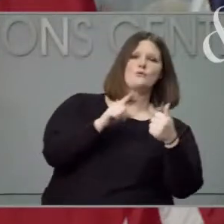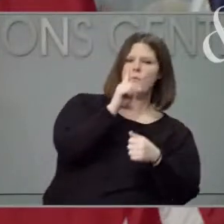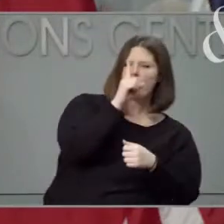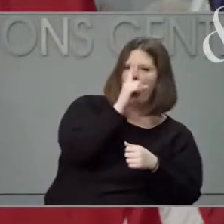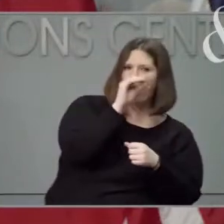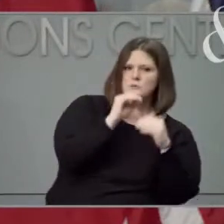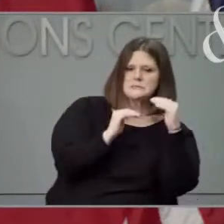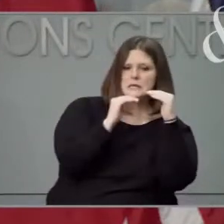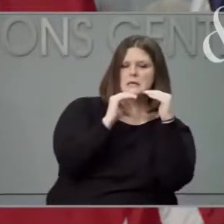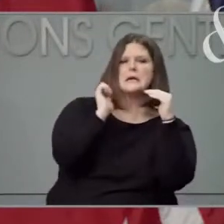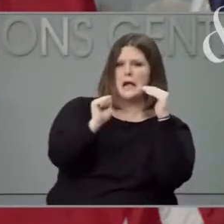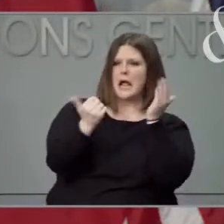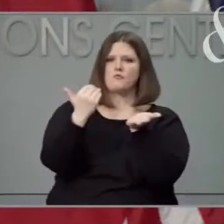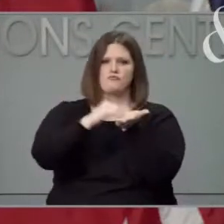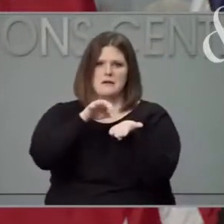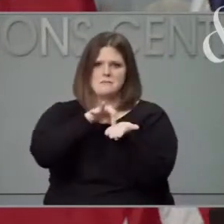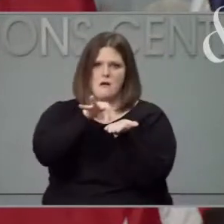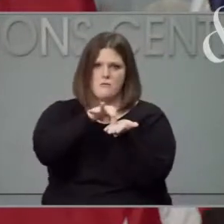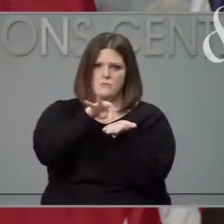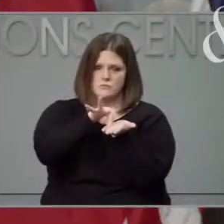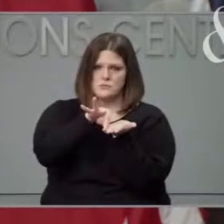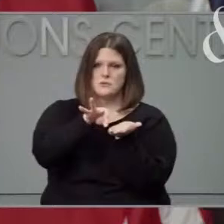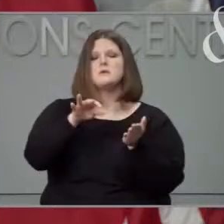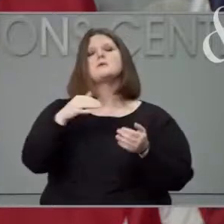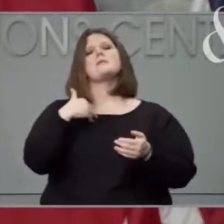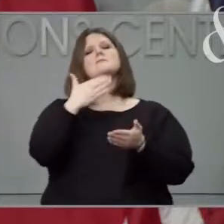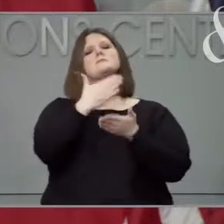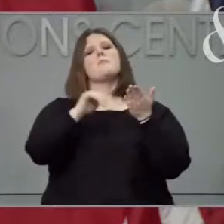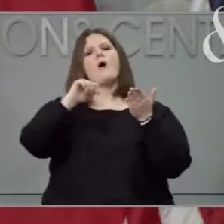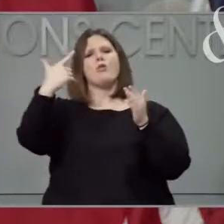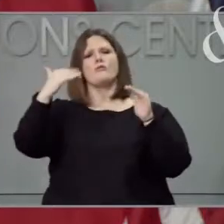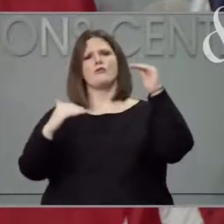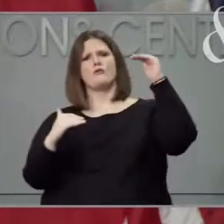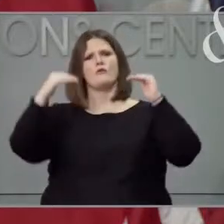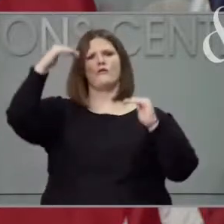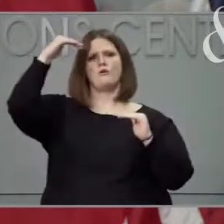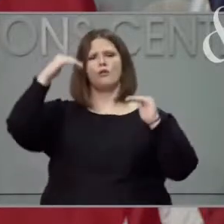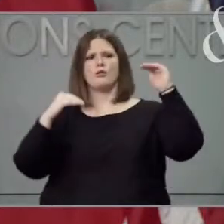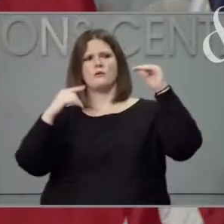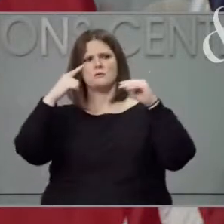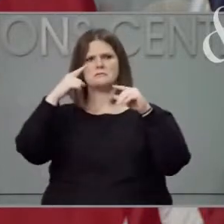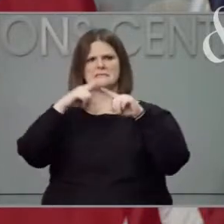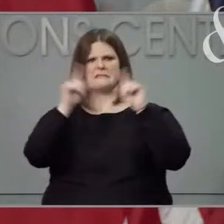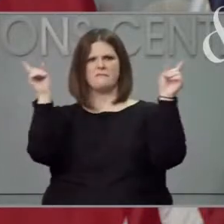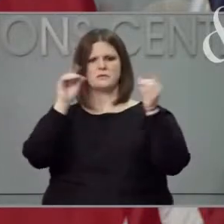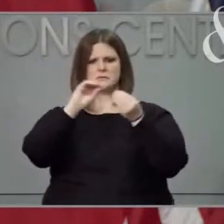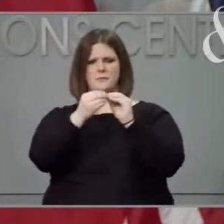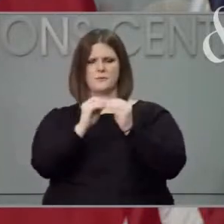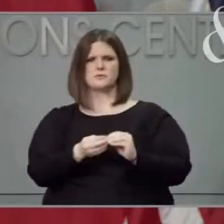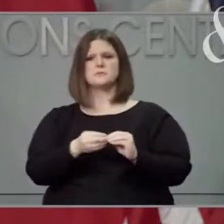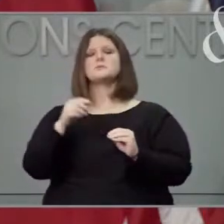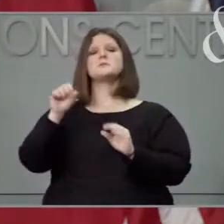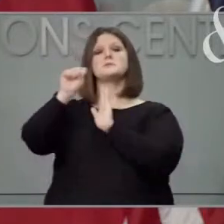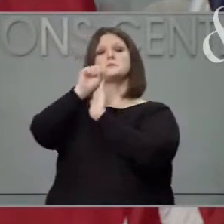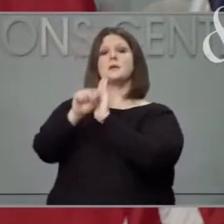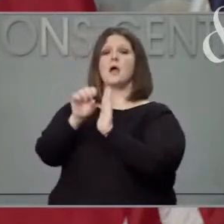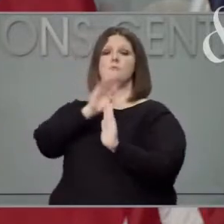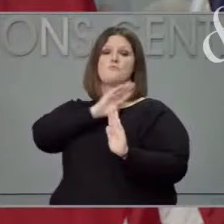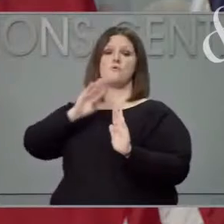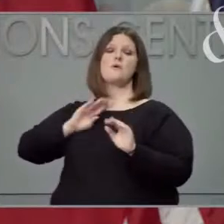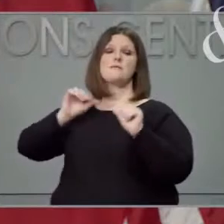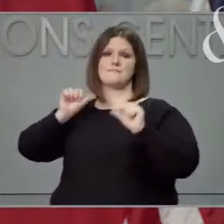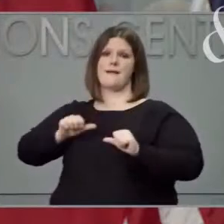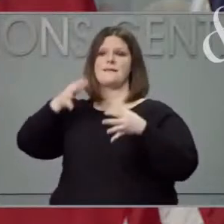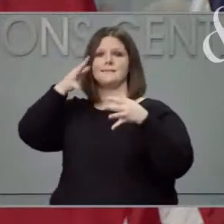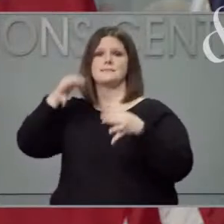There are also discretionary recounts, and that's when the County Board of Elections or even the State Board of Elections could determine that in order